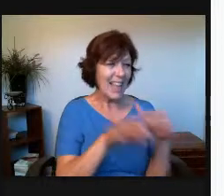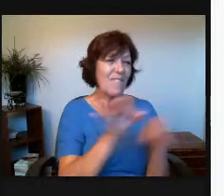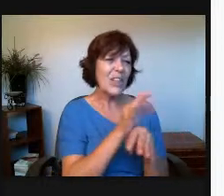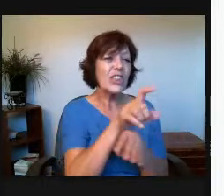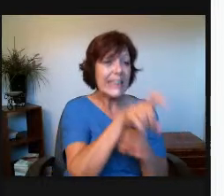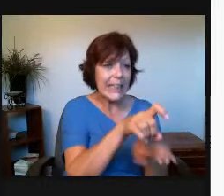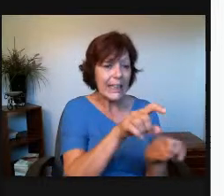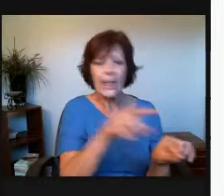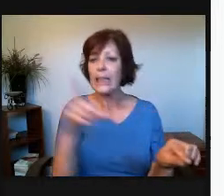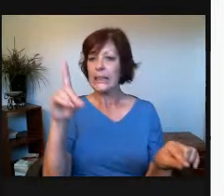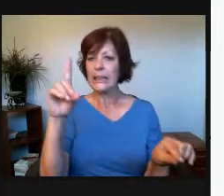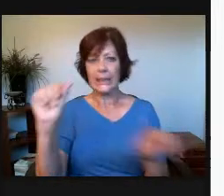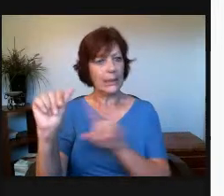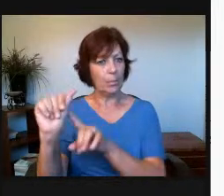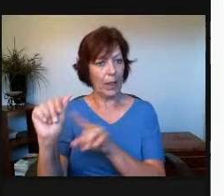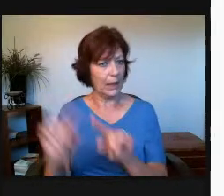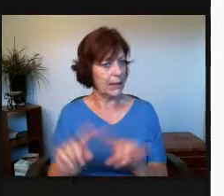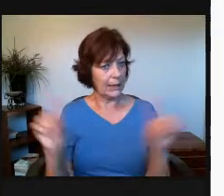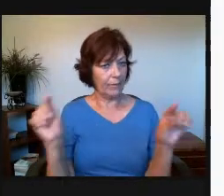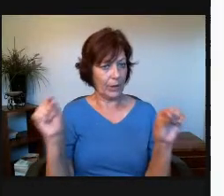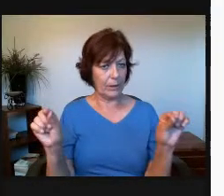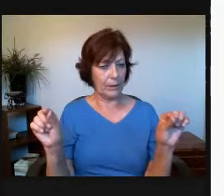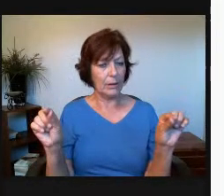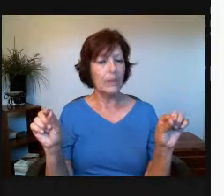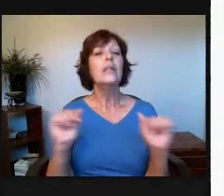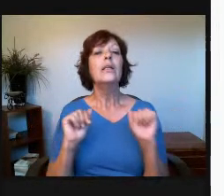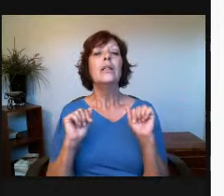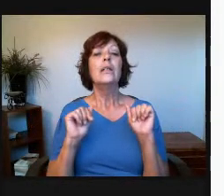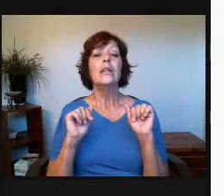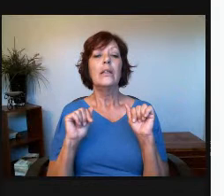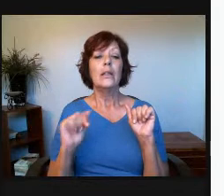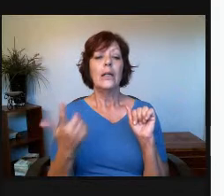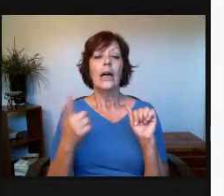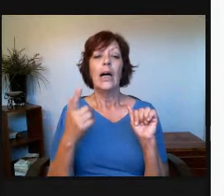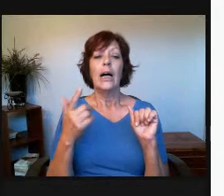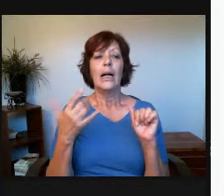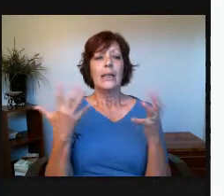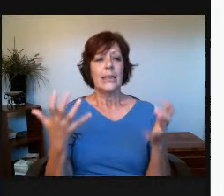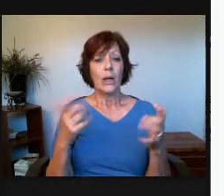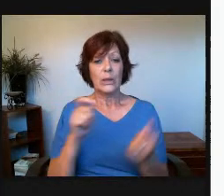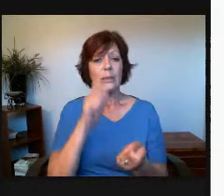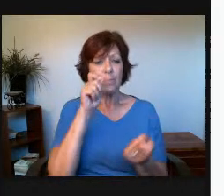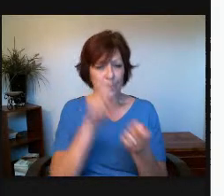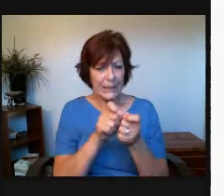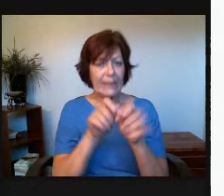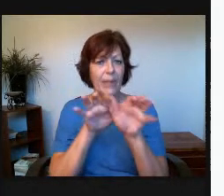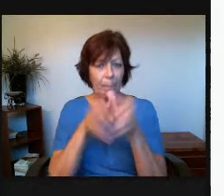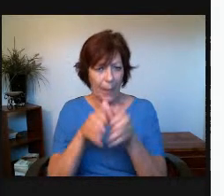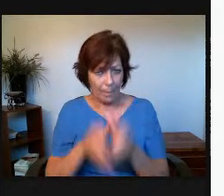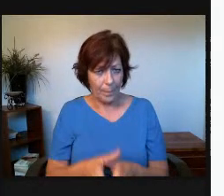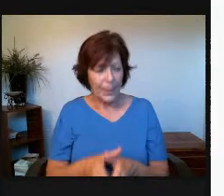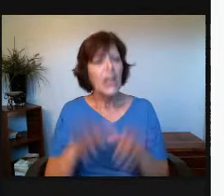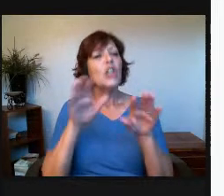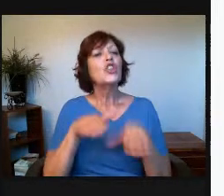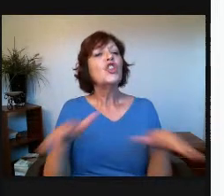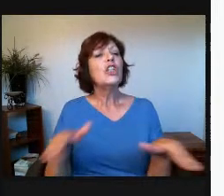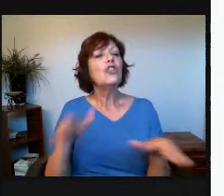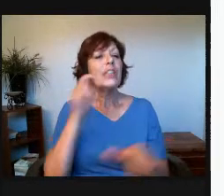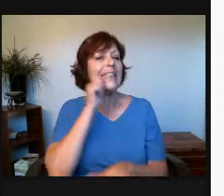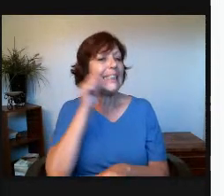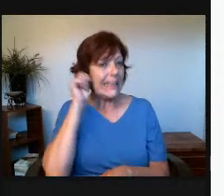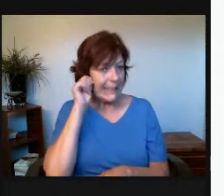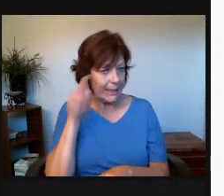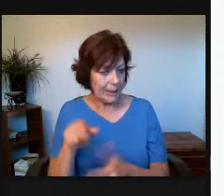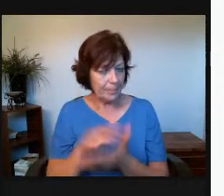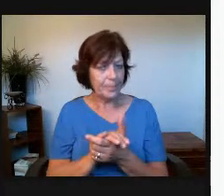and disabilities. So let's talk about, actually, we're going to talk about specific populations right now. We're going to talk about children and teens.